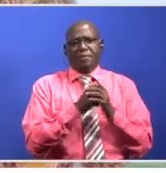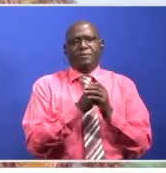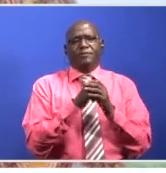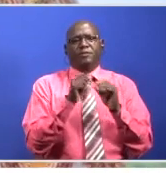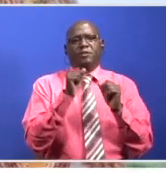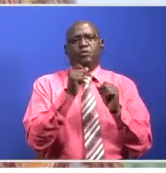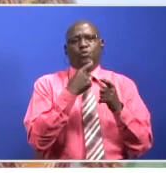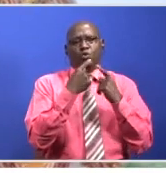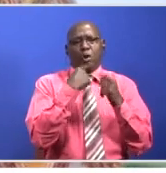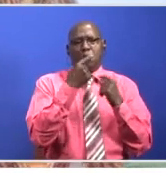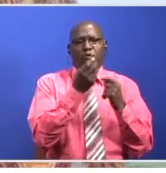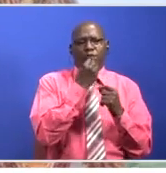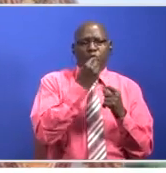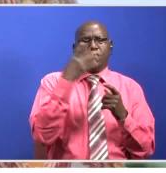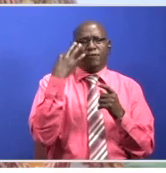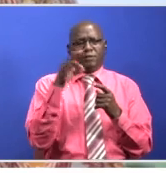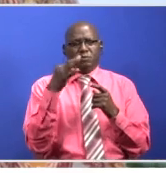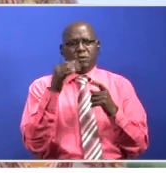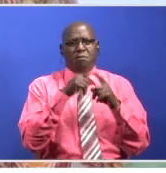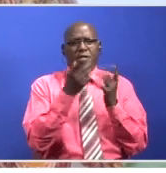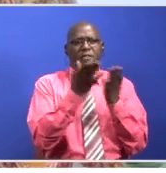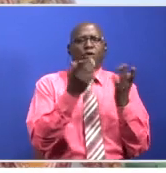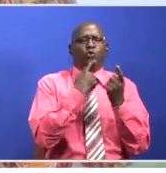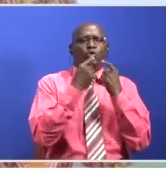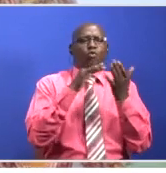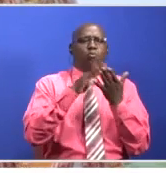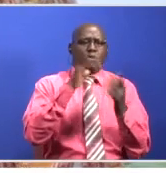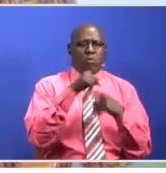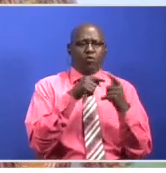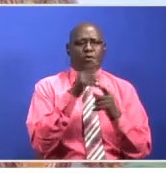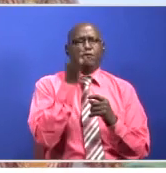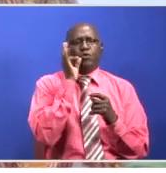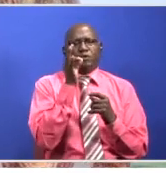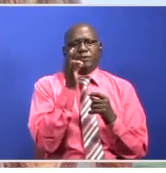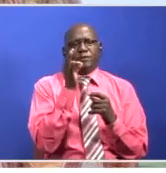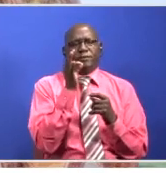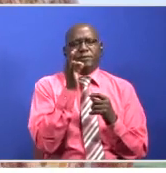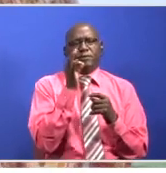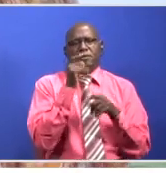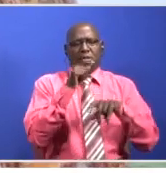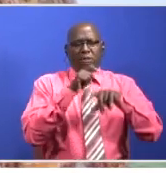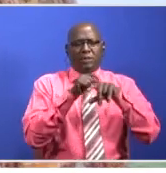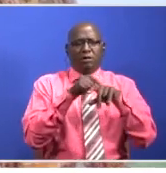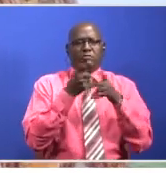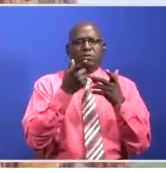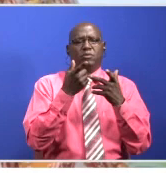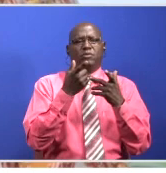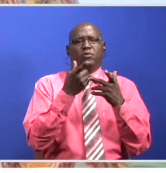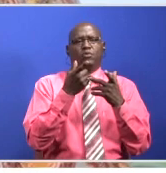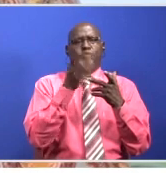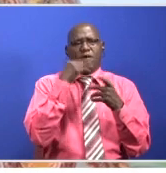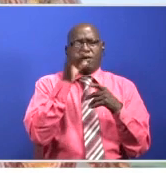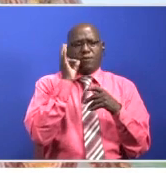about fruits, we talk about vegetables. But they talk more about fruits because we don't cook the fruits. So when you take a fruit, when you take it raw, it